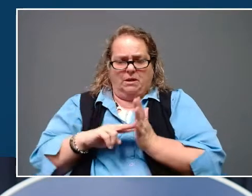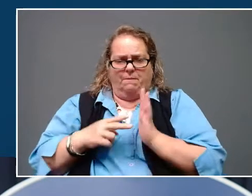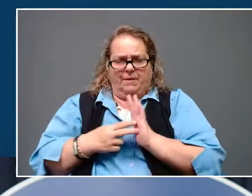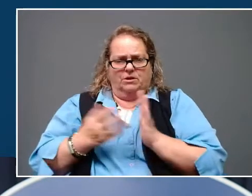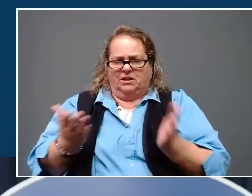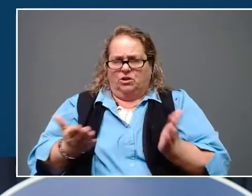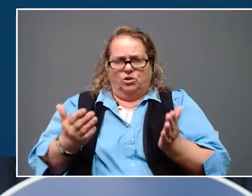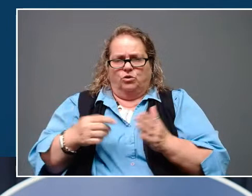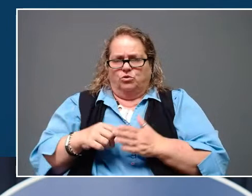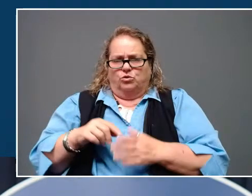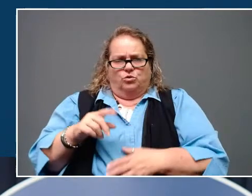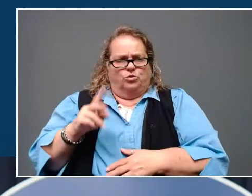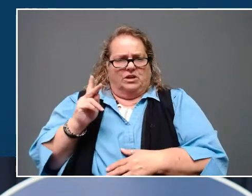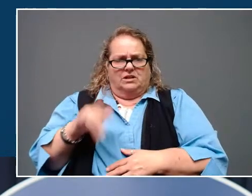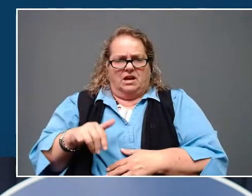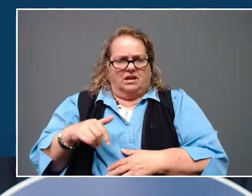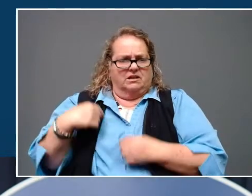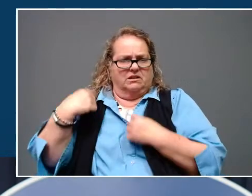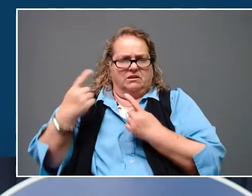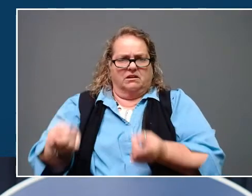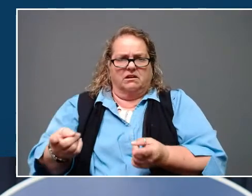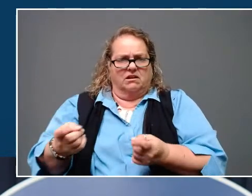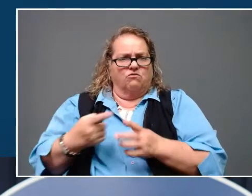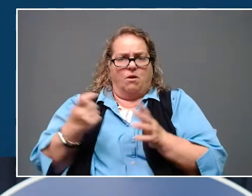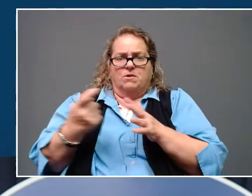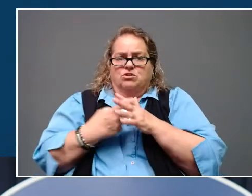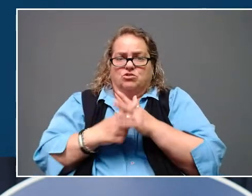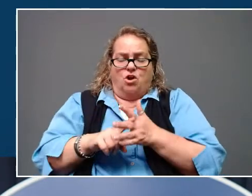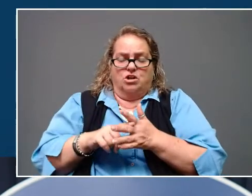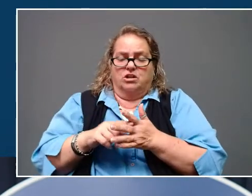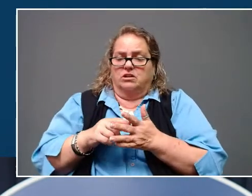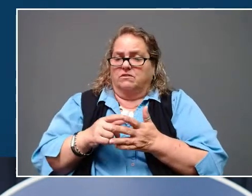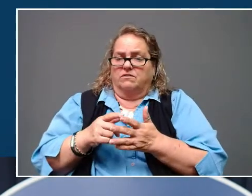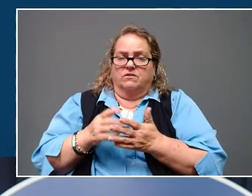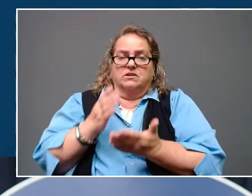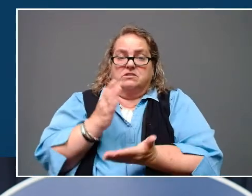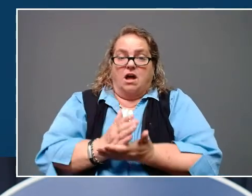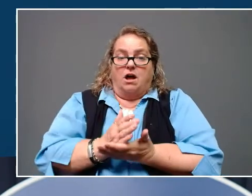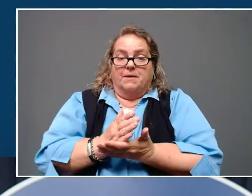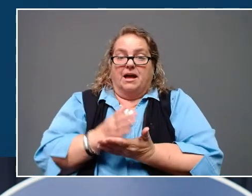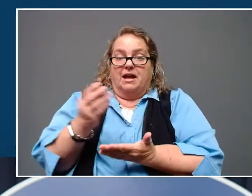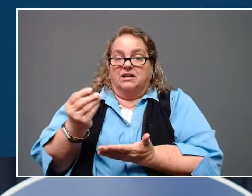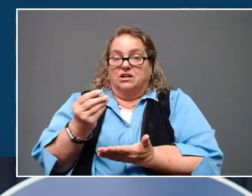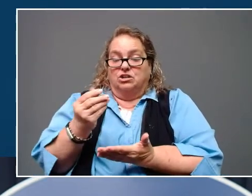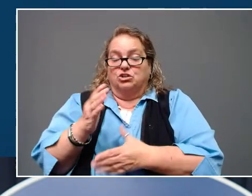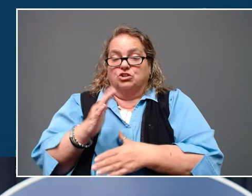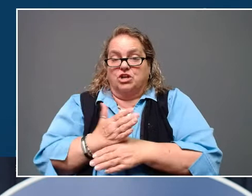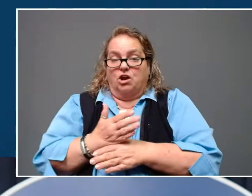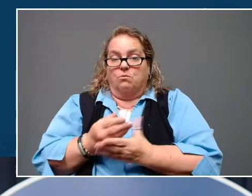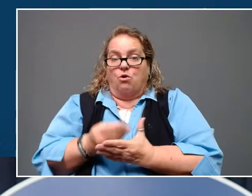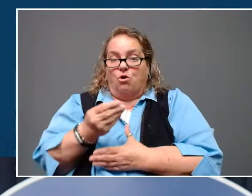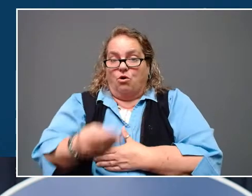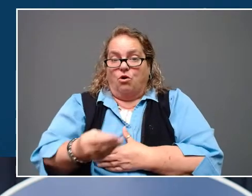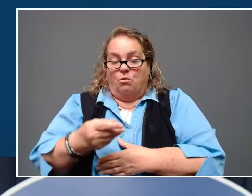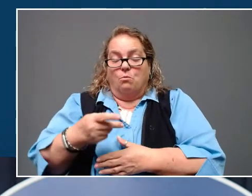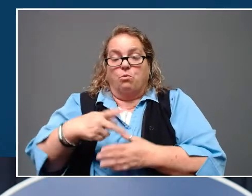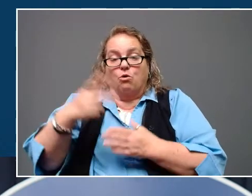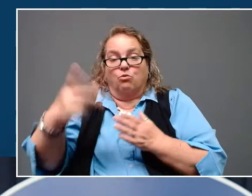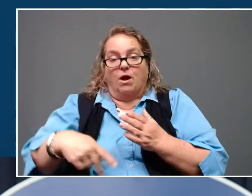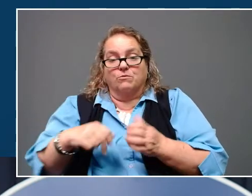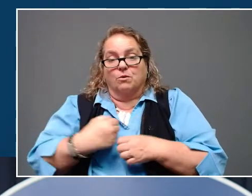decade. It's everything from starting the Shop and Share program with my mom, Jane Beshear, to make sure that our domestic violence